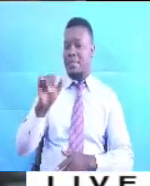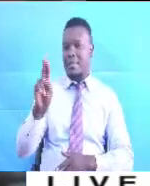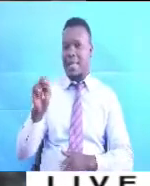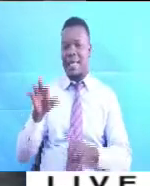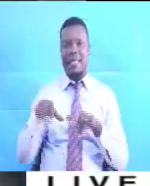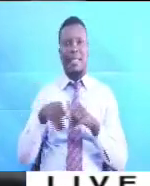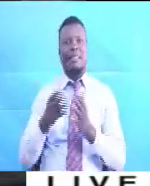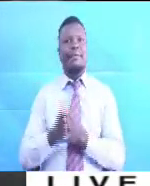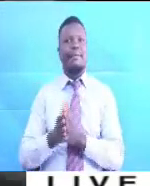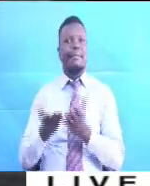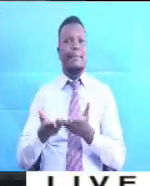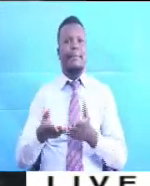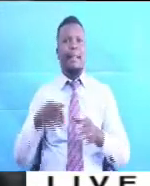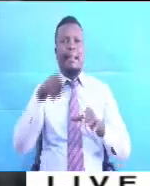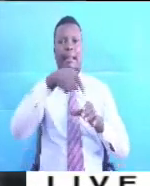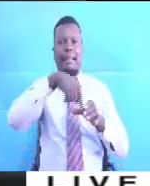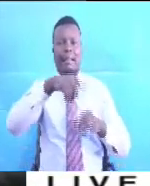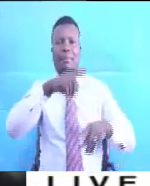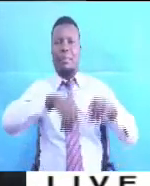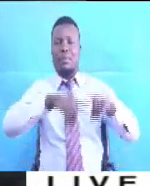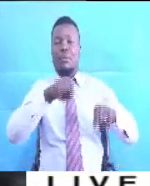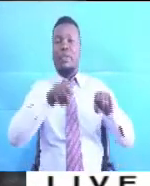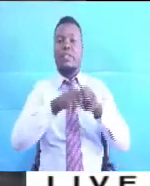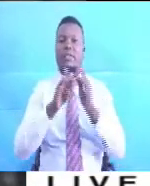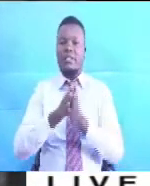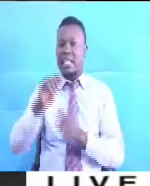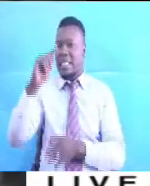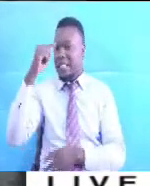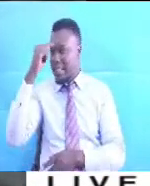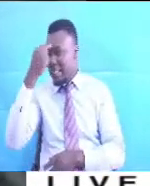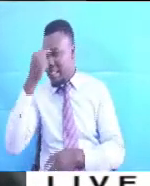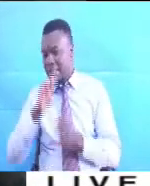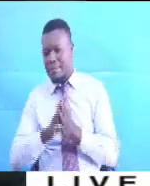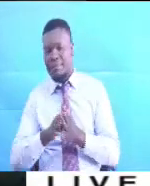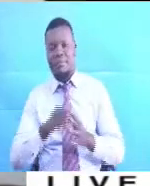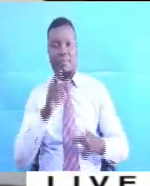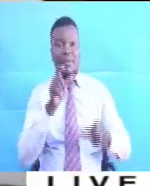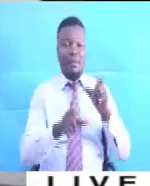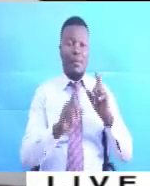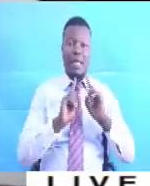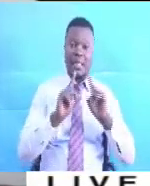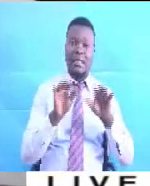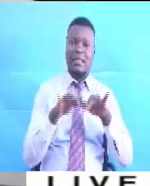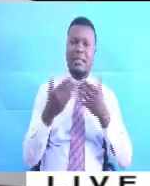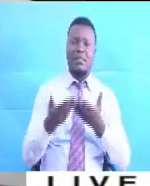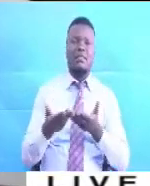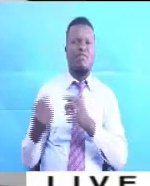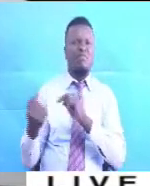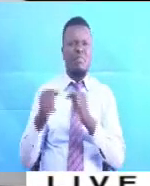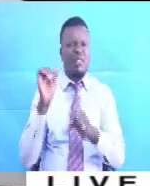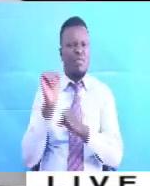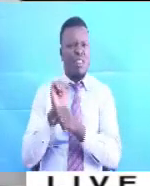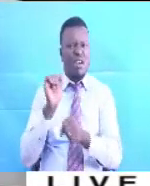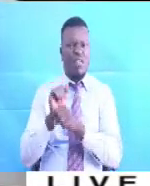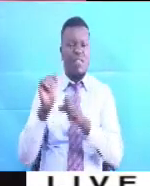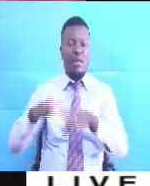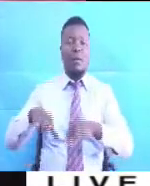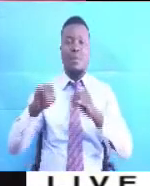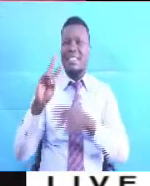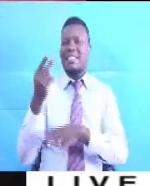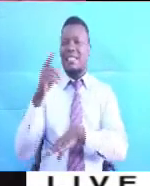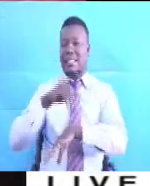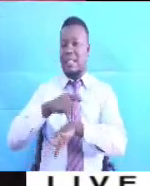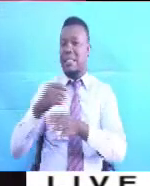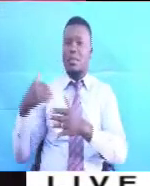sparked a political row in India. Opposition leaders told the functioning of Parliament for a second straight day on